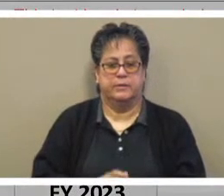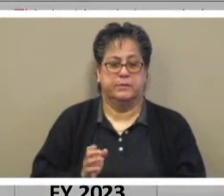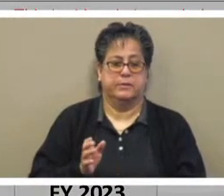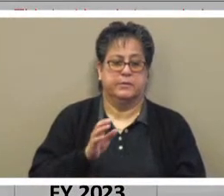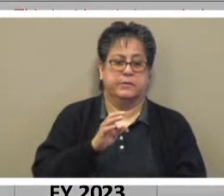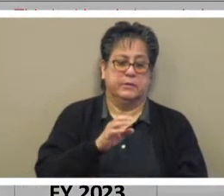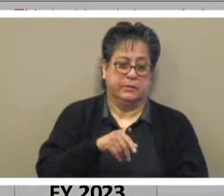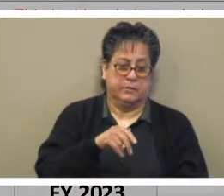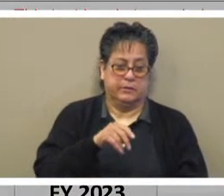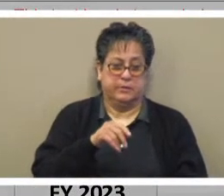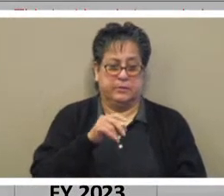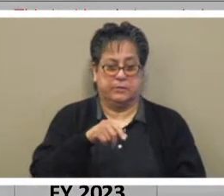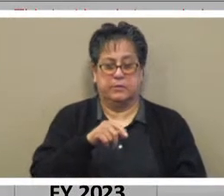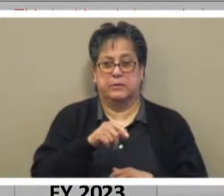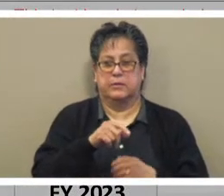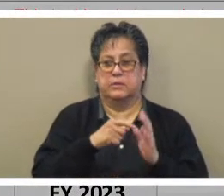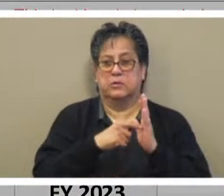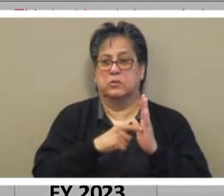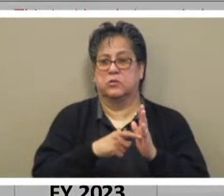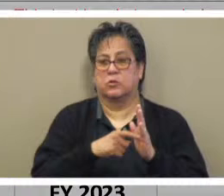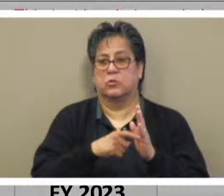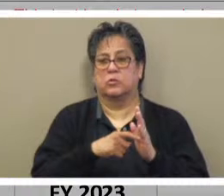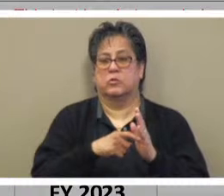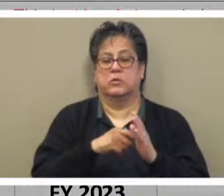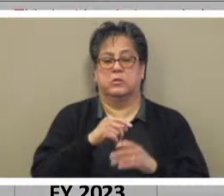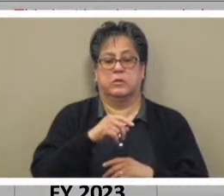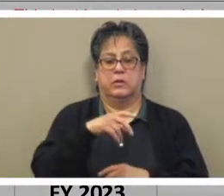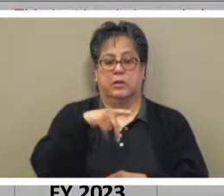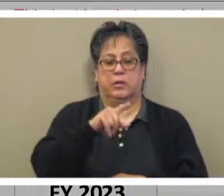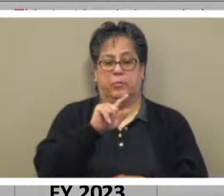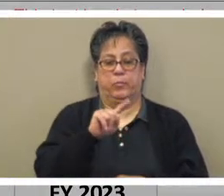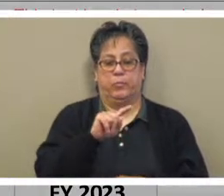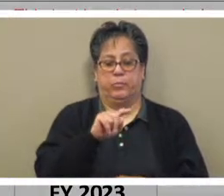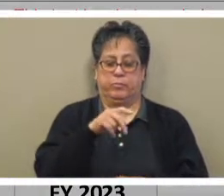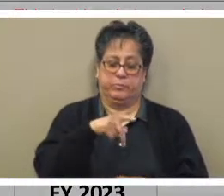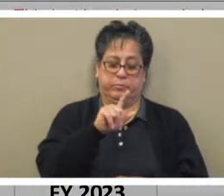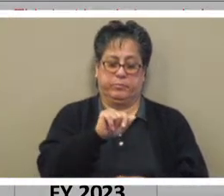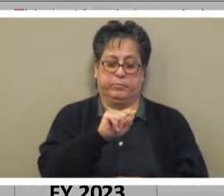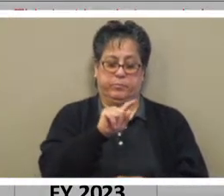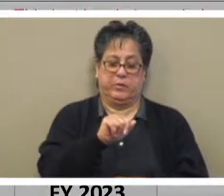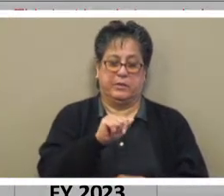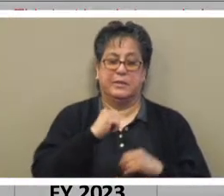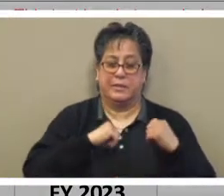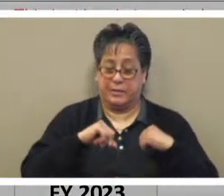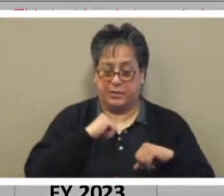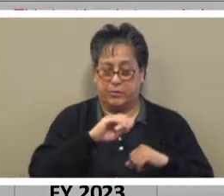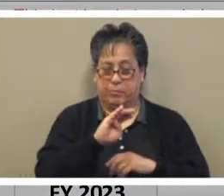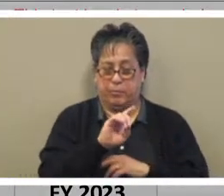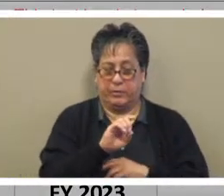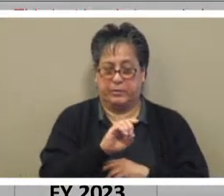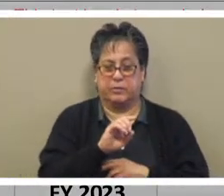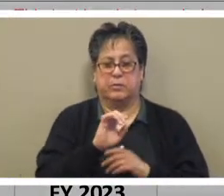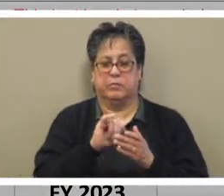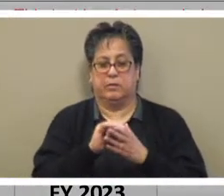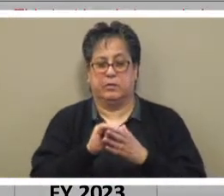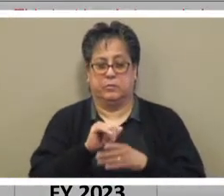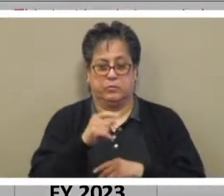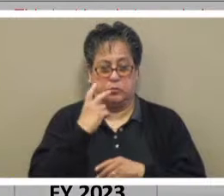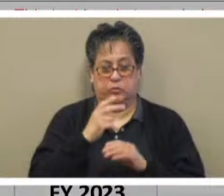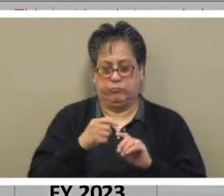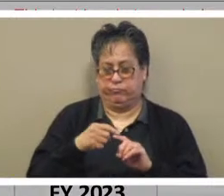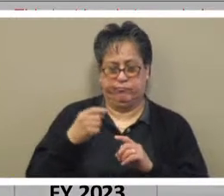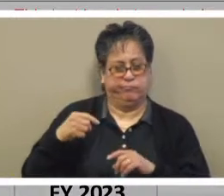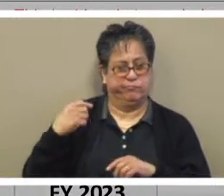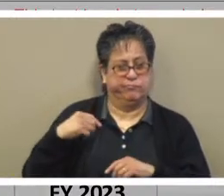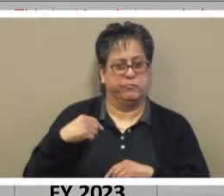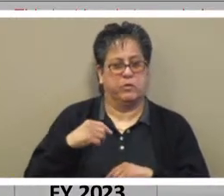This is showing the amount of how we're covering the Plaza Theater bond payment right now. And this is going back the last several years. You can see that